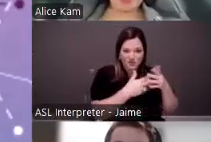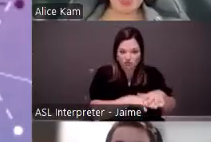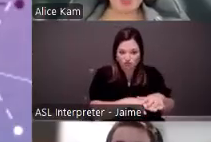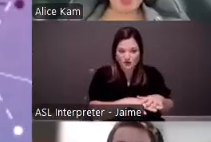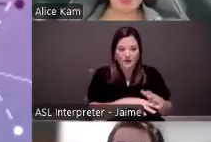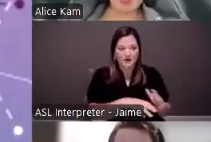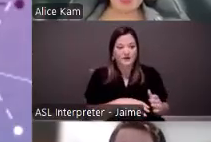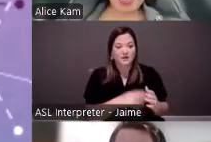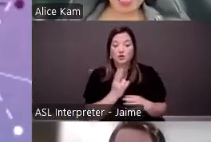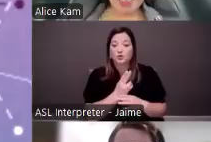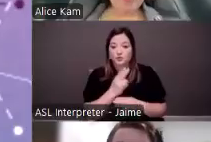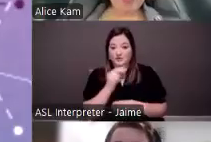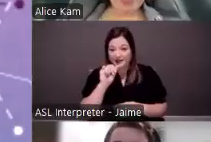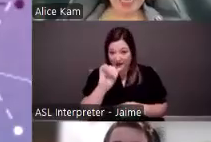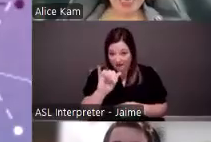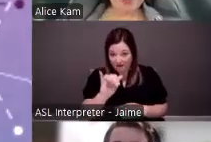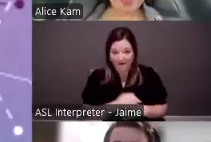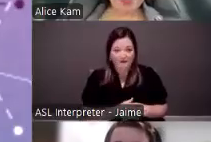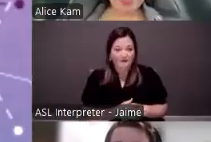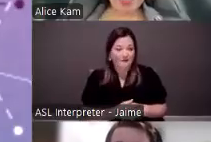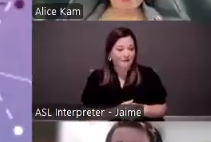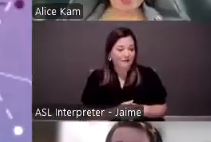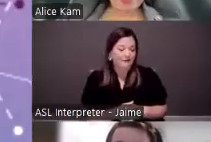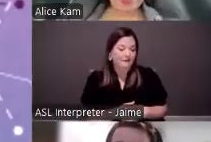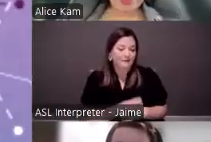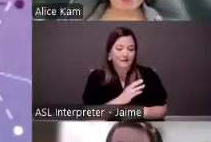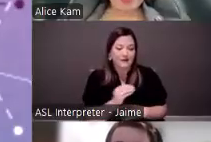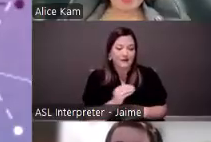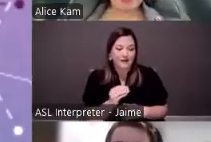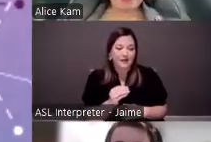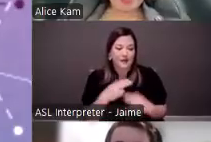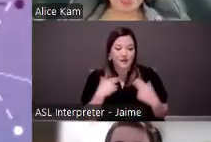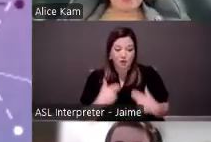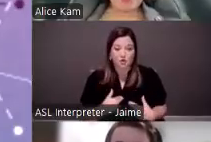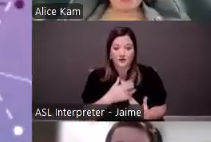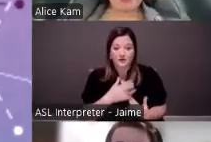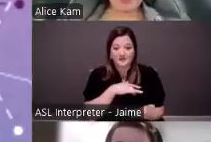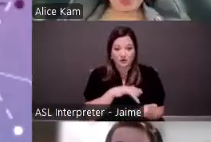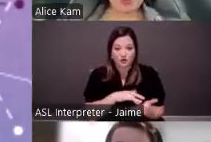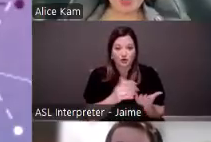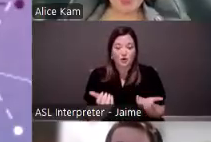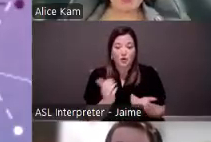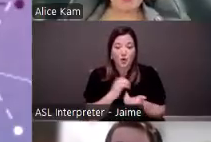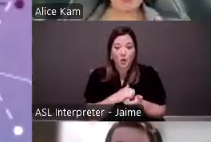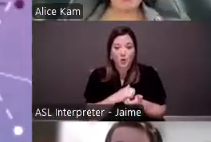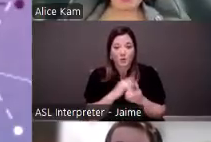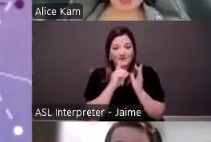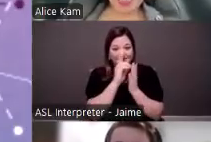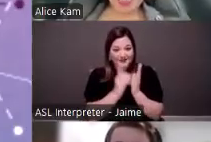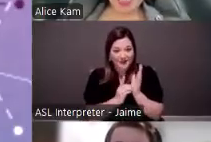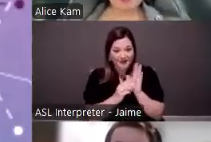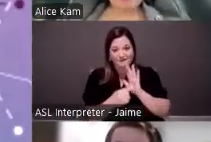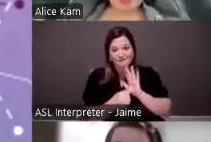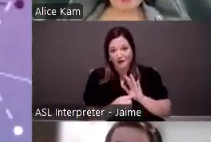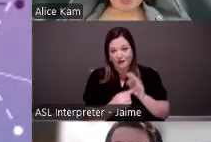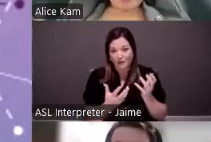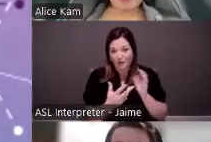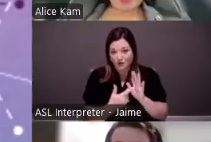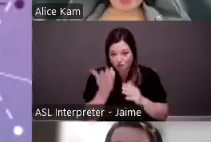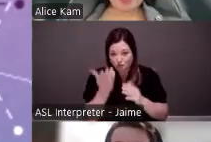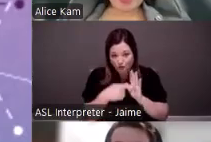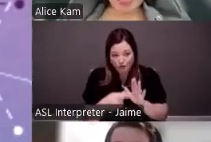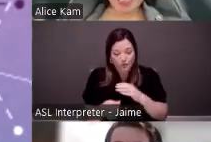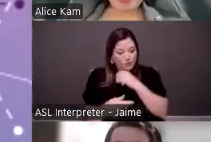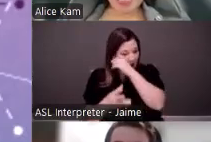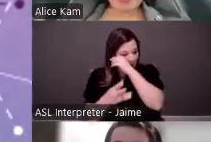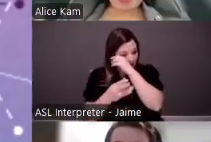artificial intelligence. We have this human-centered co-design model that we want to present to you. And then we subsequently link